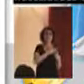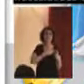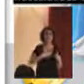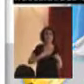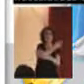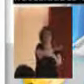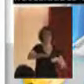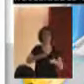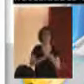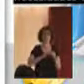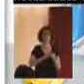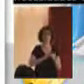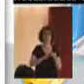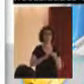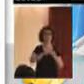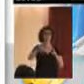button